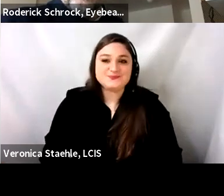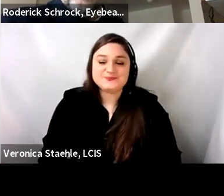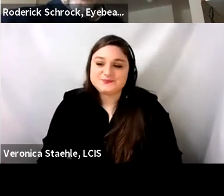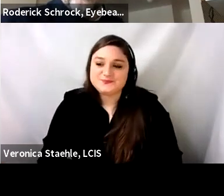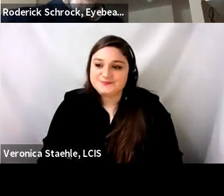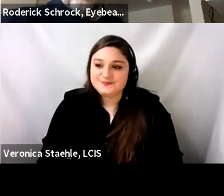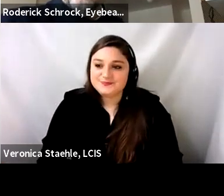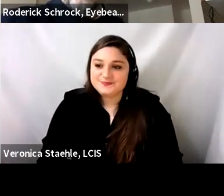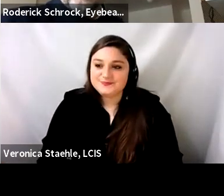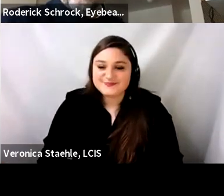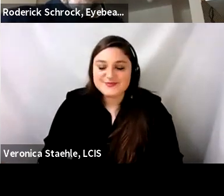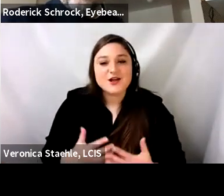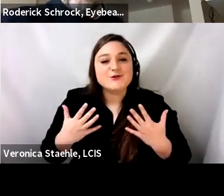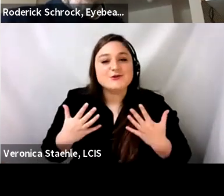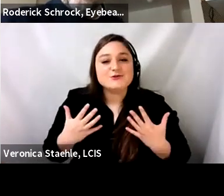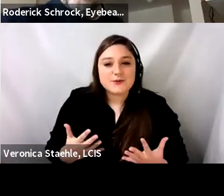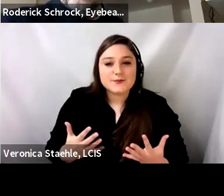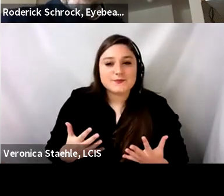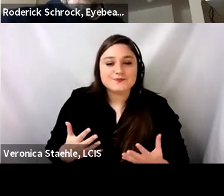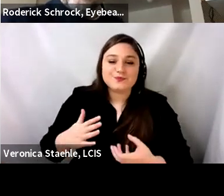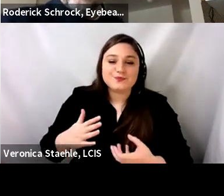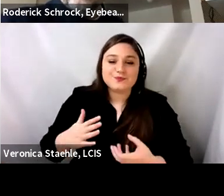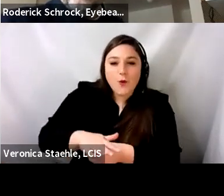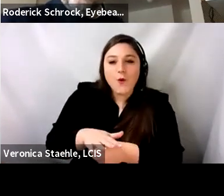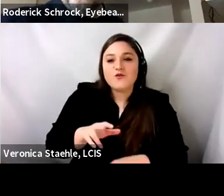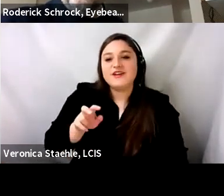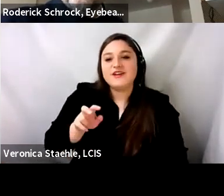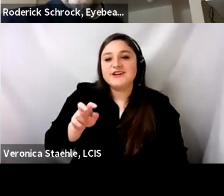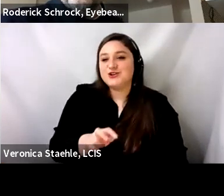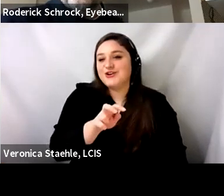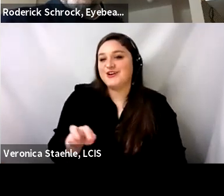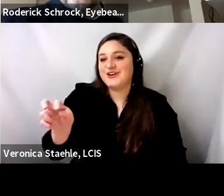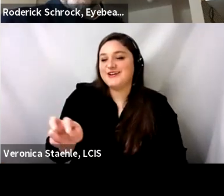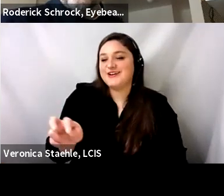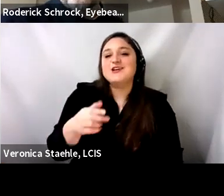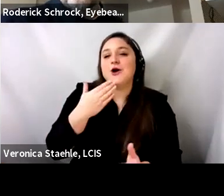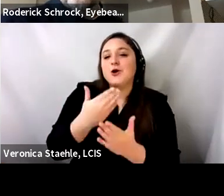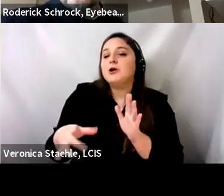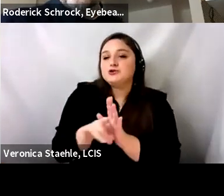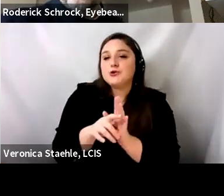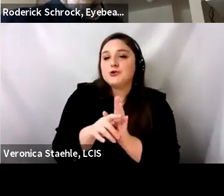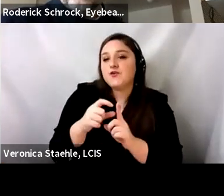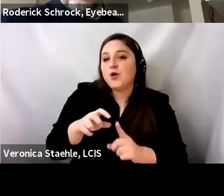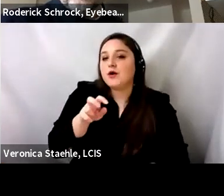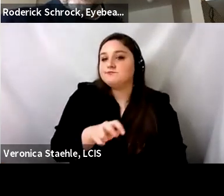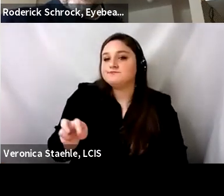The journey, and I think that's a good word for it, journey. Since March